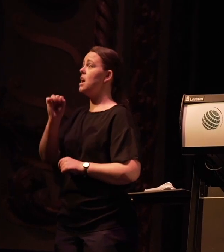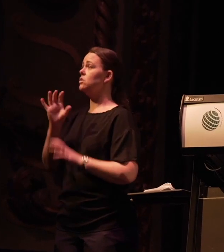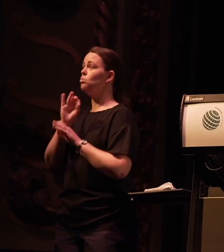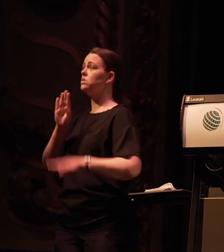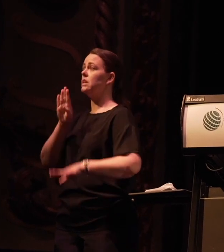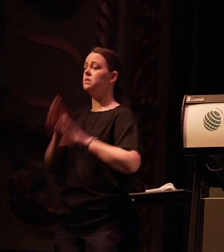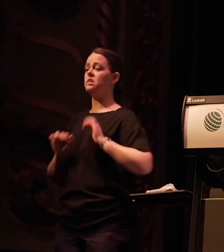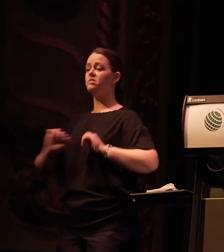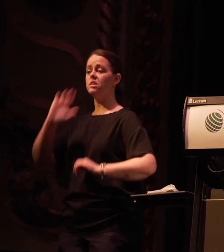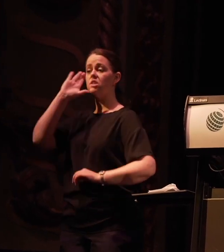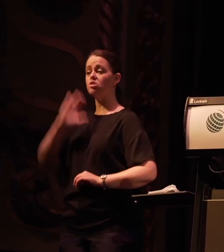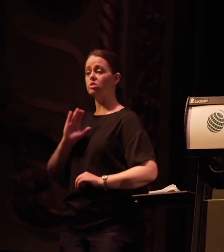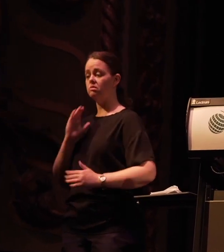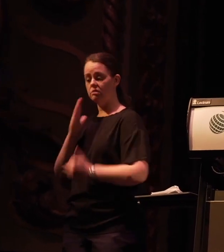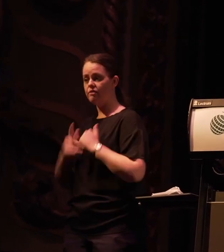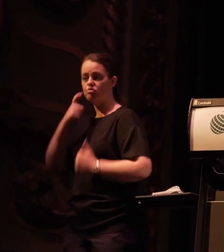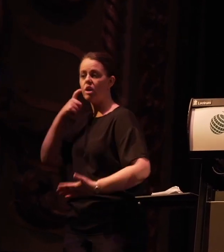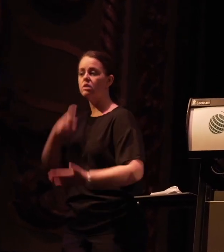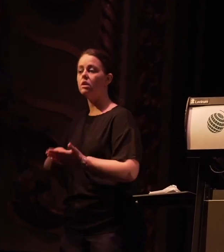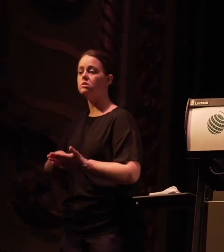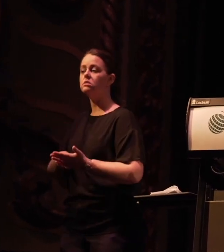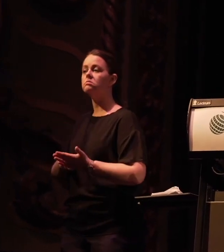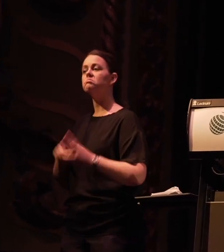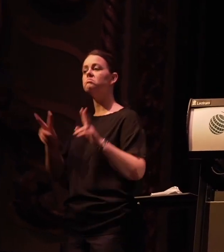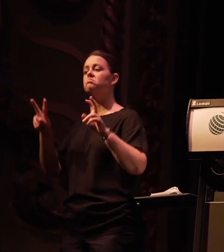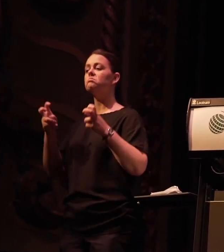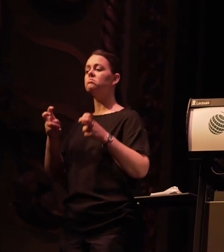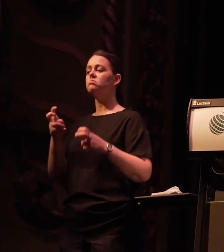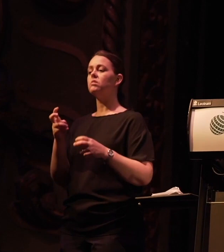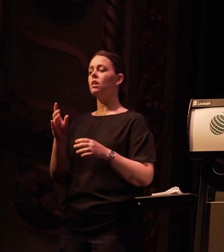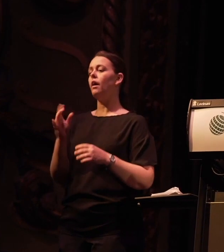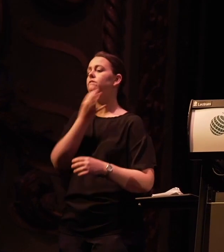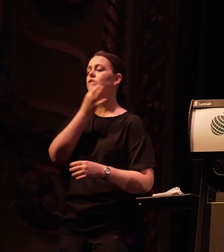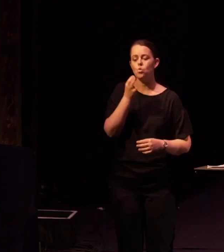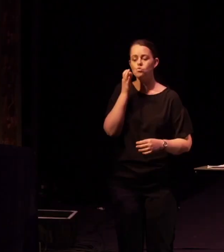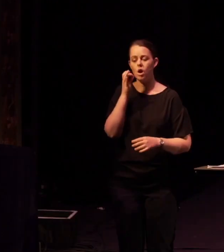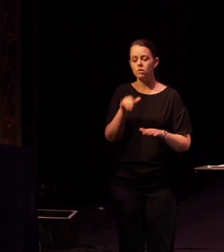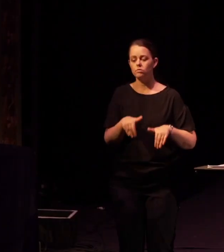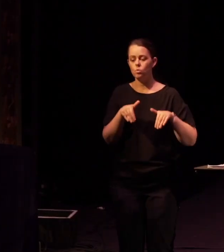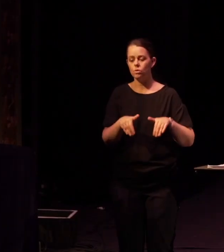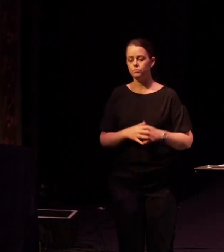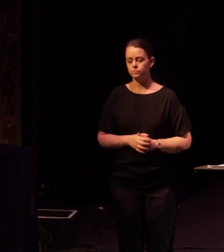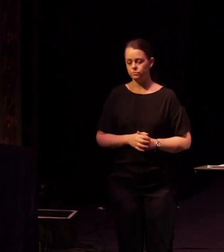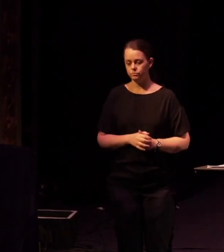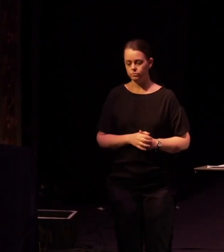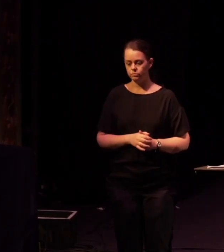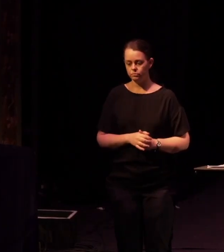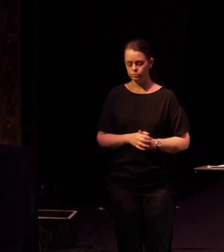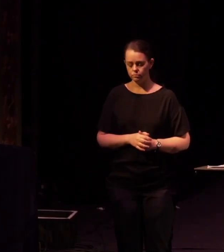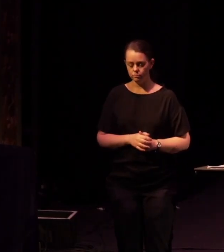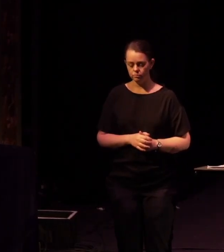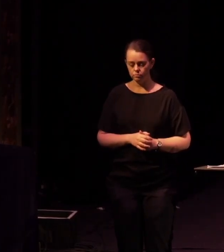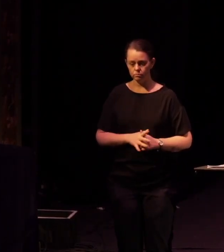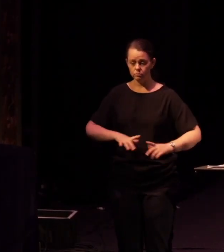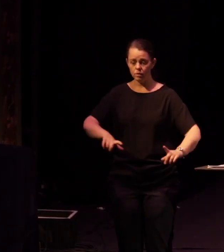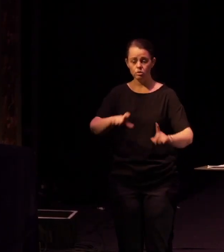his own country, but instead a part of the Flora and Fauna Act. I'm the daughter of an Aboriginal woman who was told